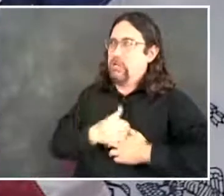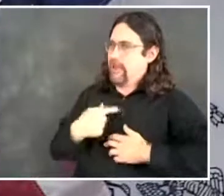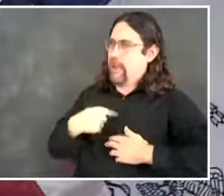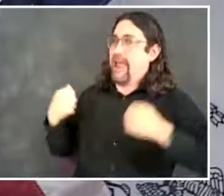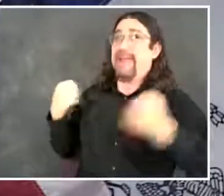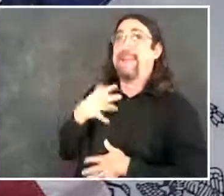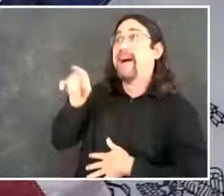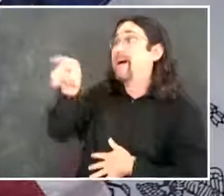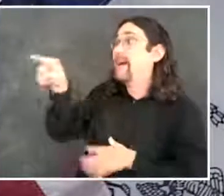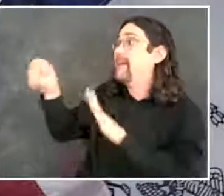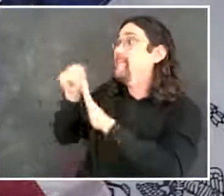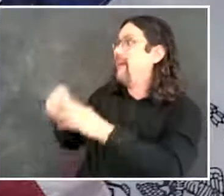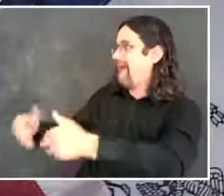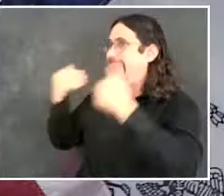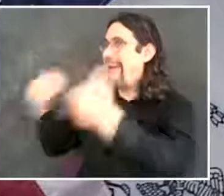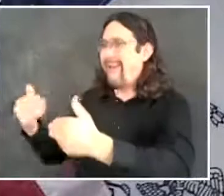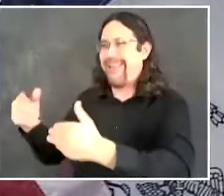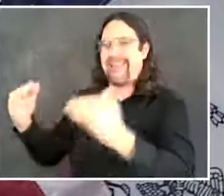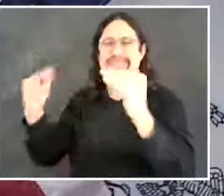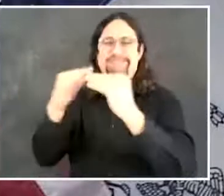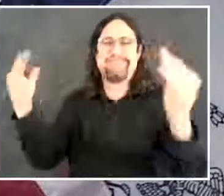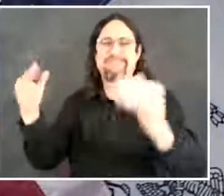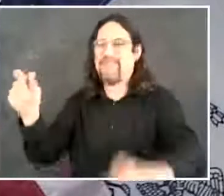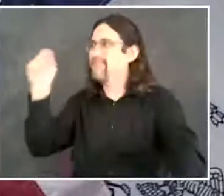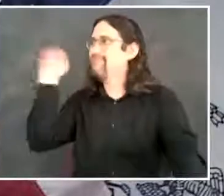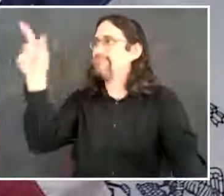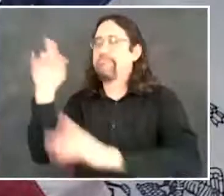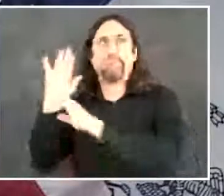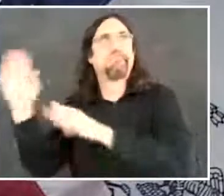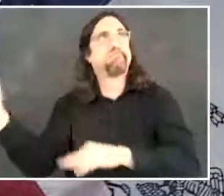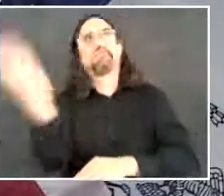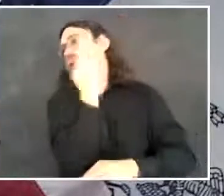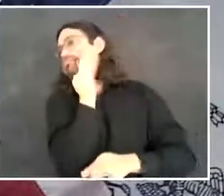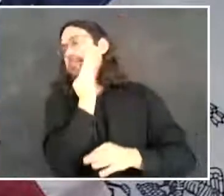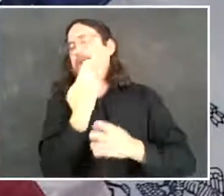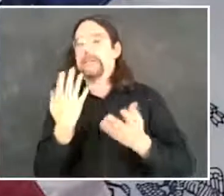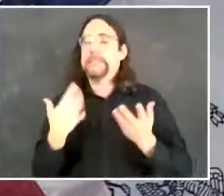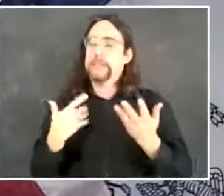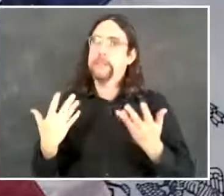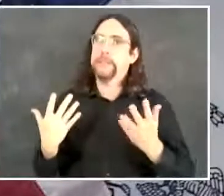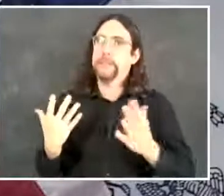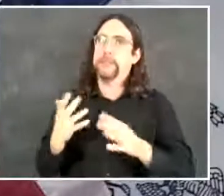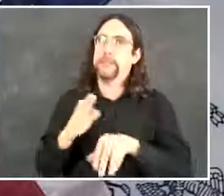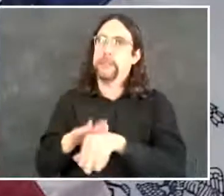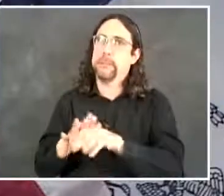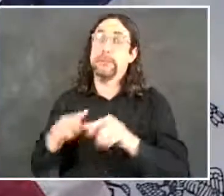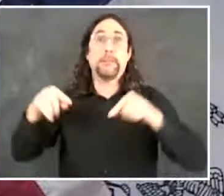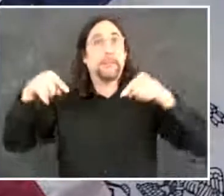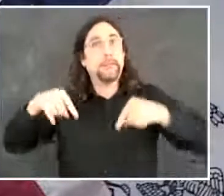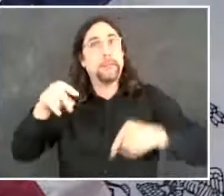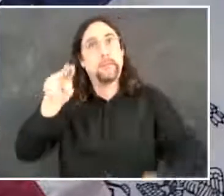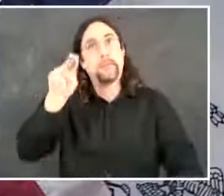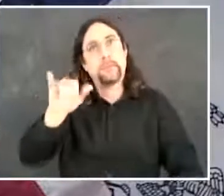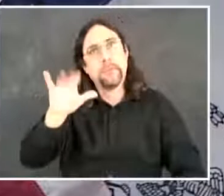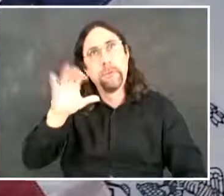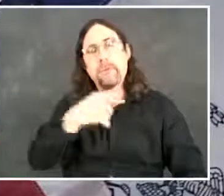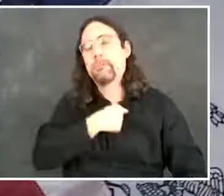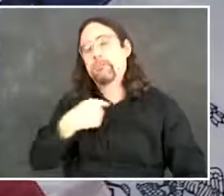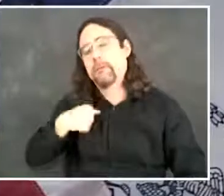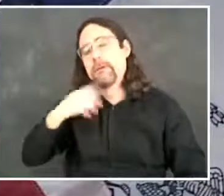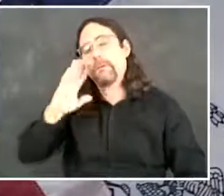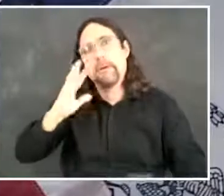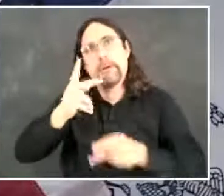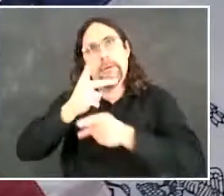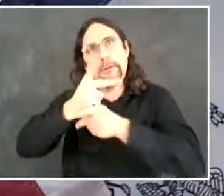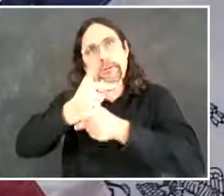to cover. And I think we can all be proud that we're moving forward, and I think we'll be even prouder if we land this in the